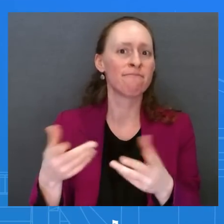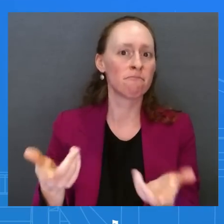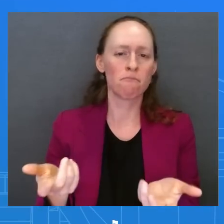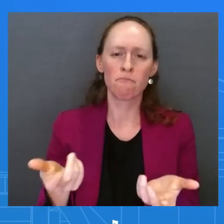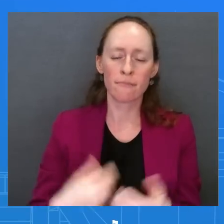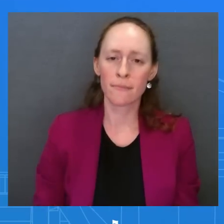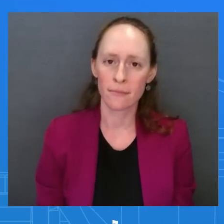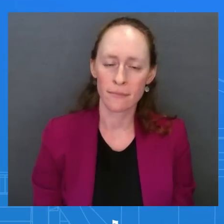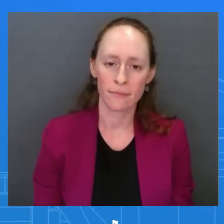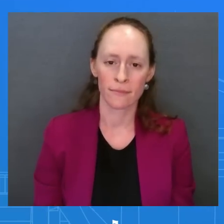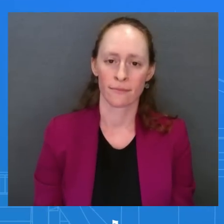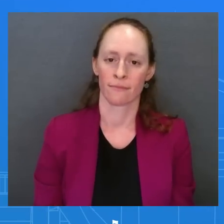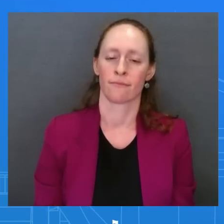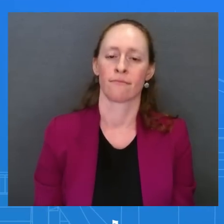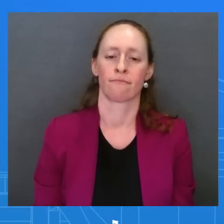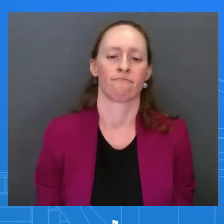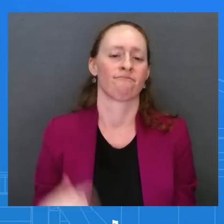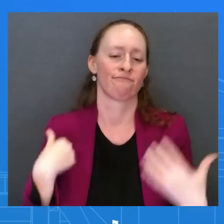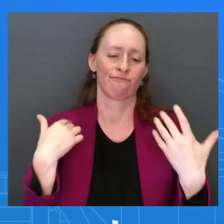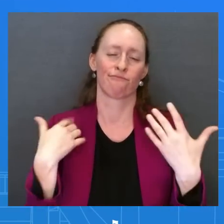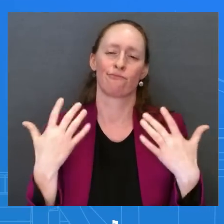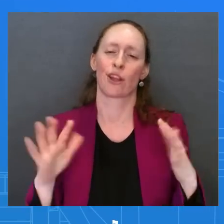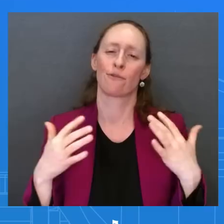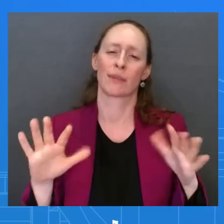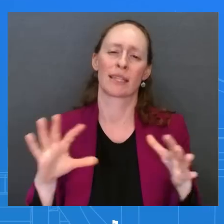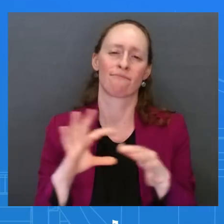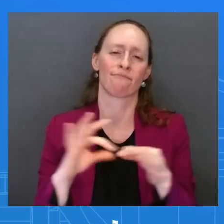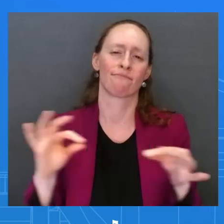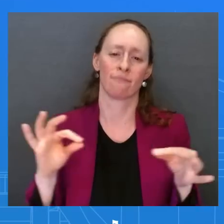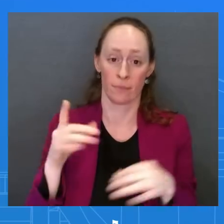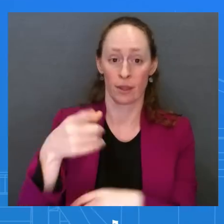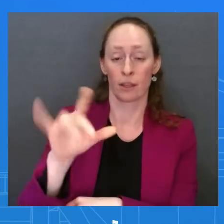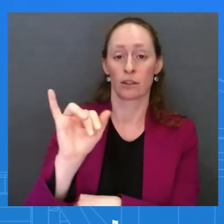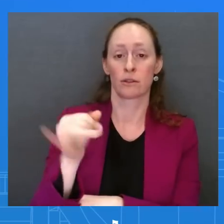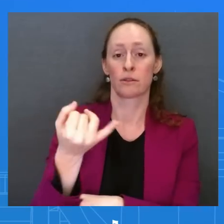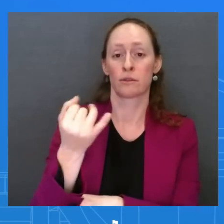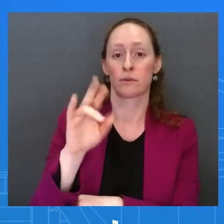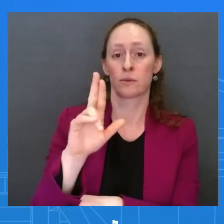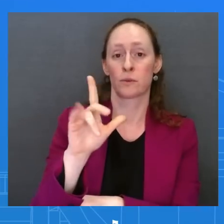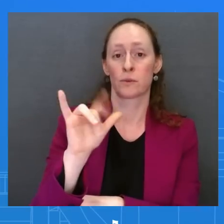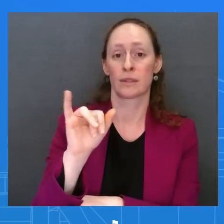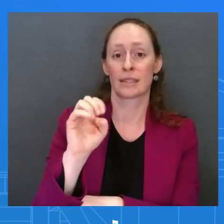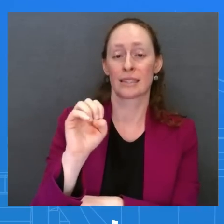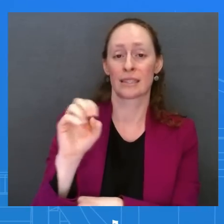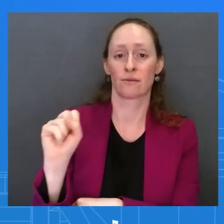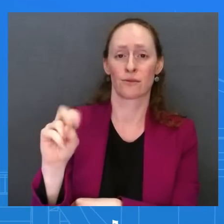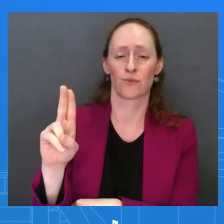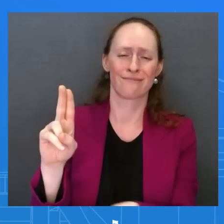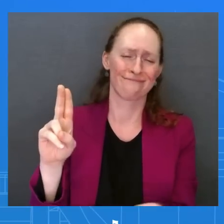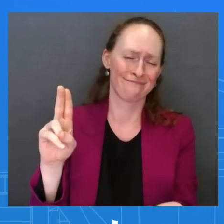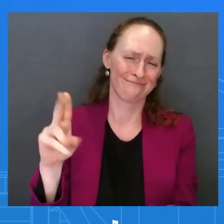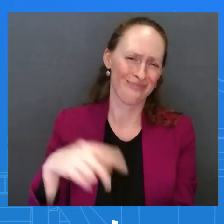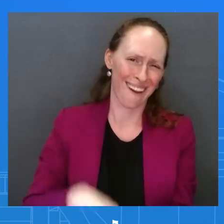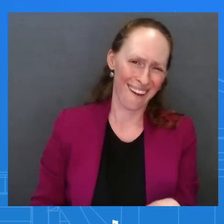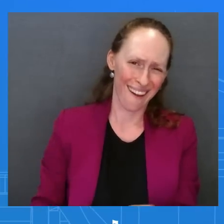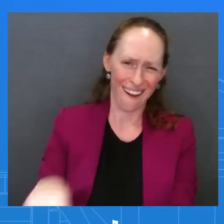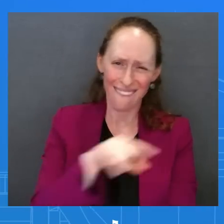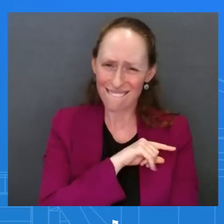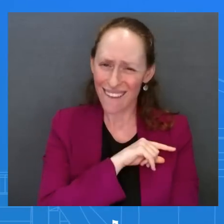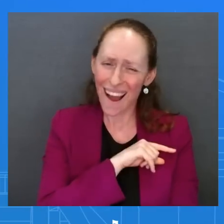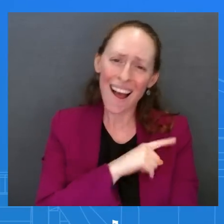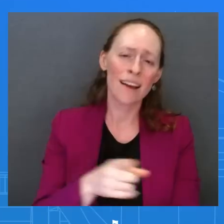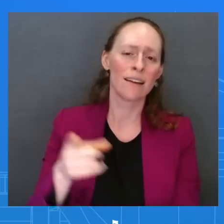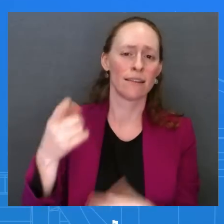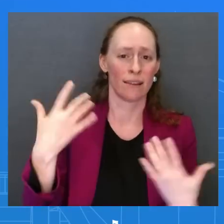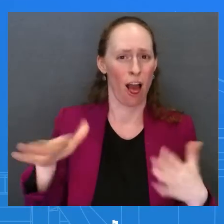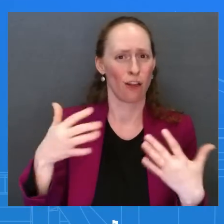Labor Secretary. As you know, she served as Deputy Secretary for 2 years, and now she's clearly Acting Secretary. And we are doing